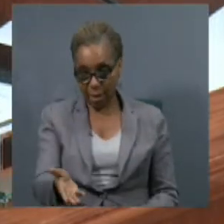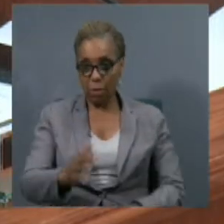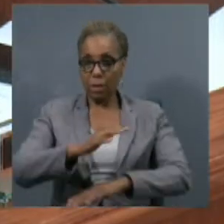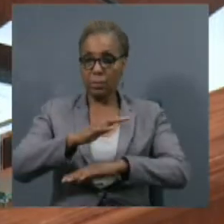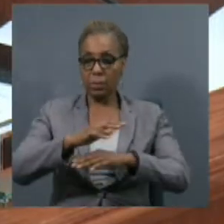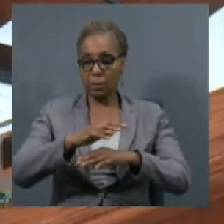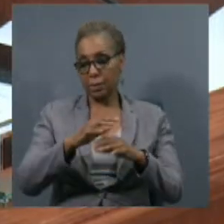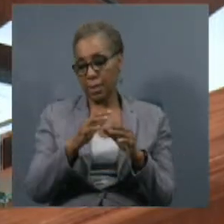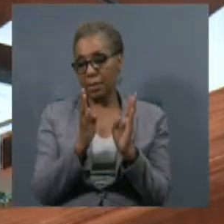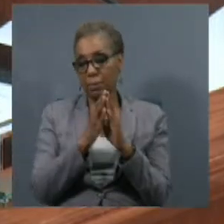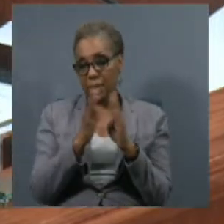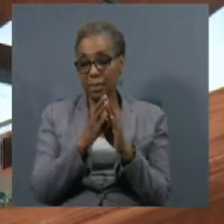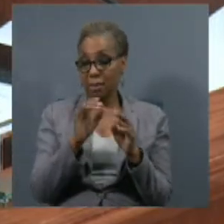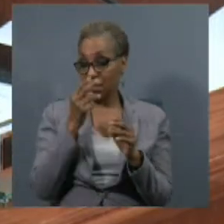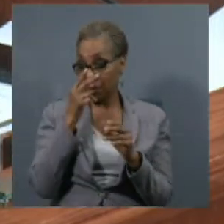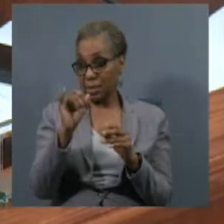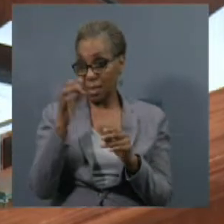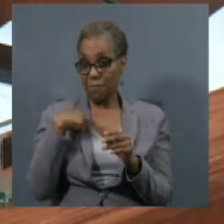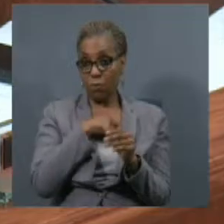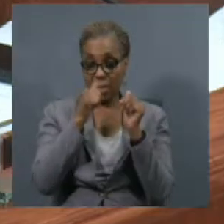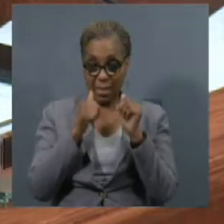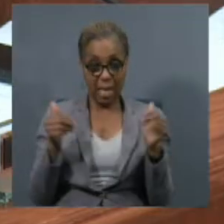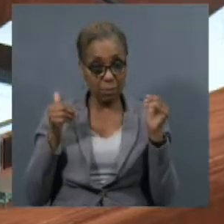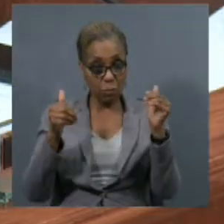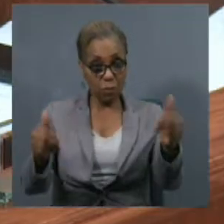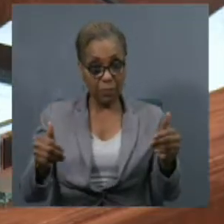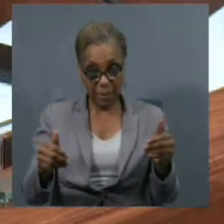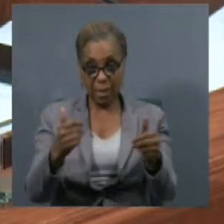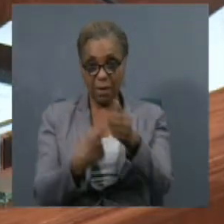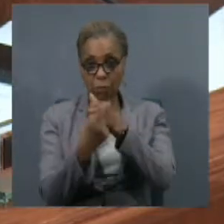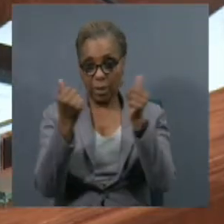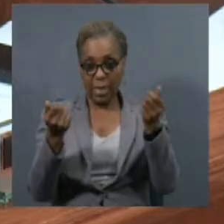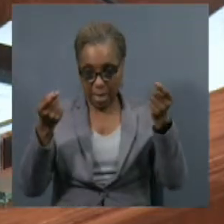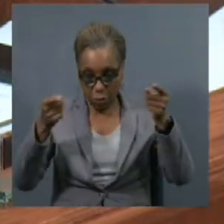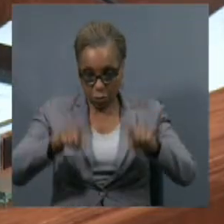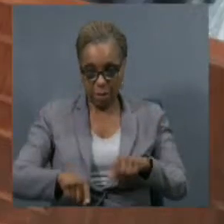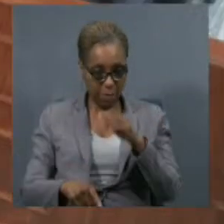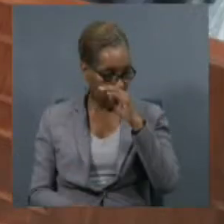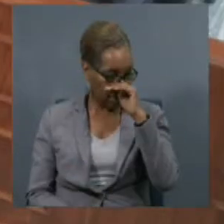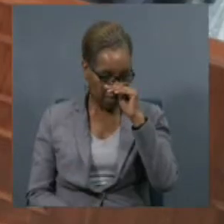see, is there a path to go forward that everybody can agree upon?